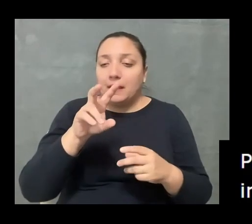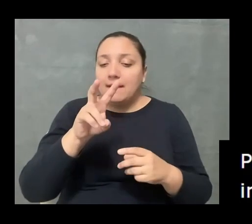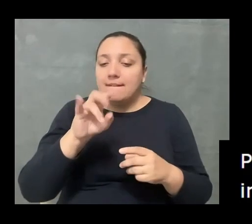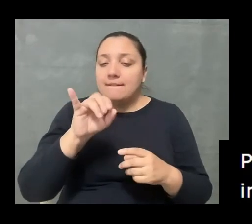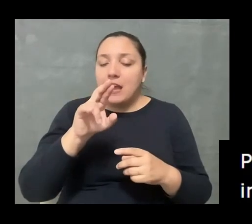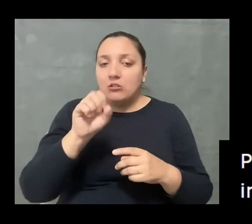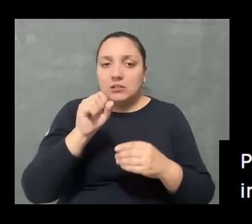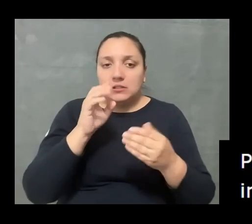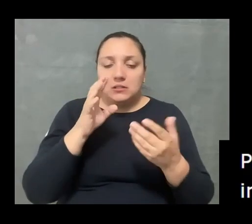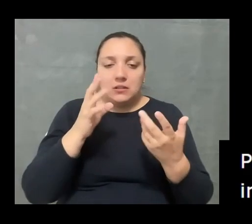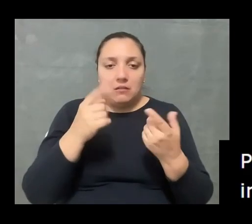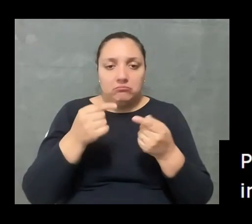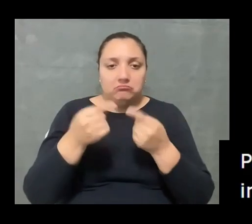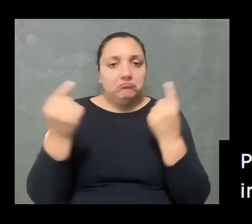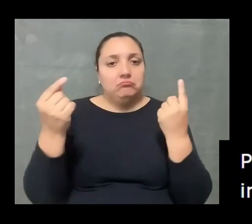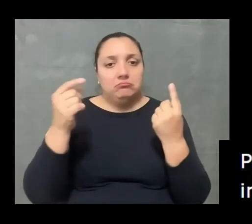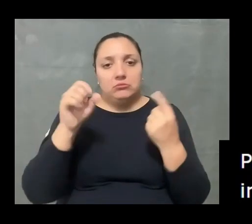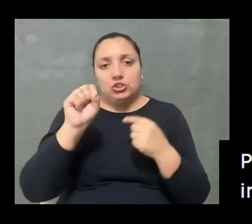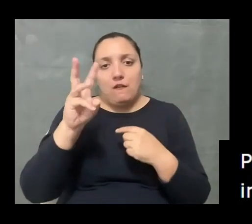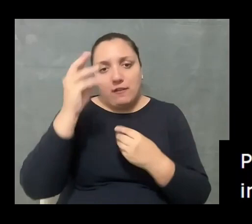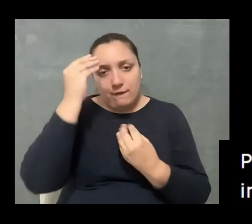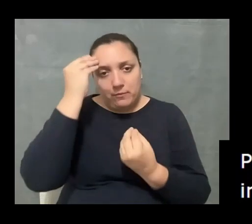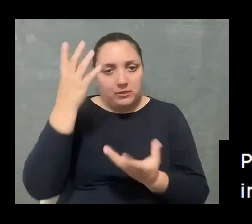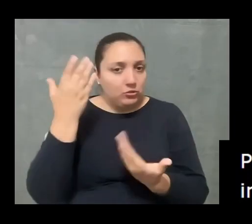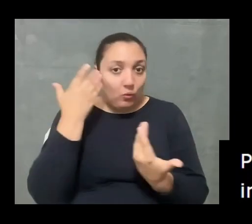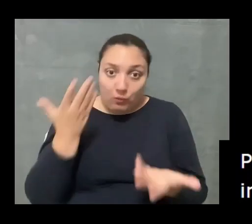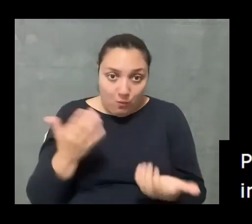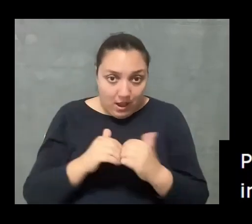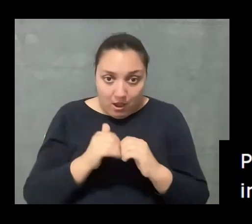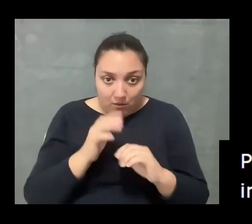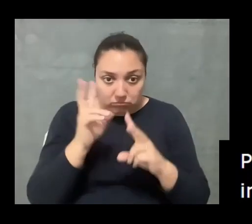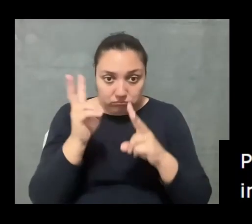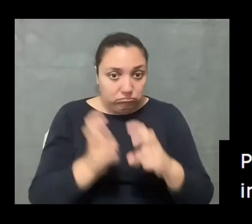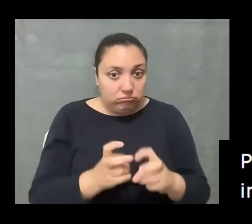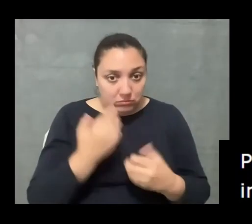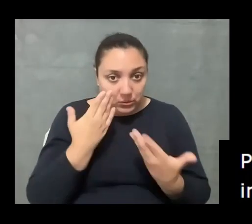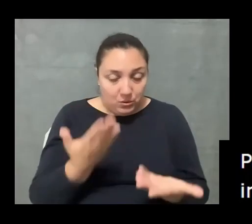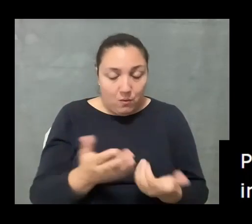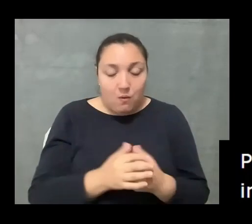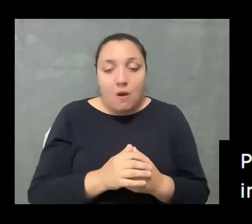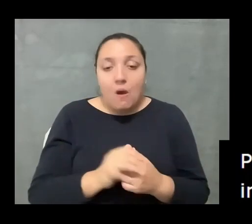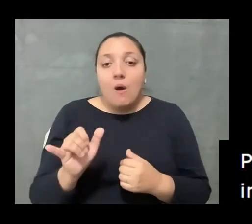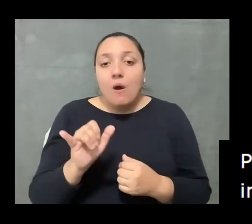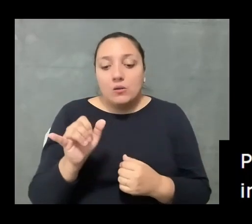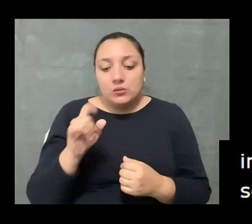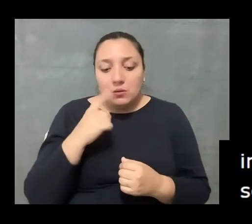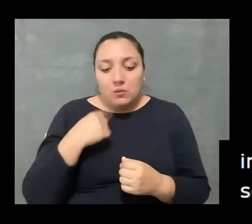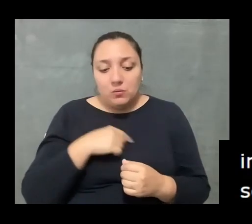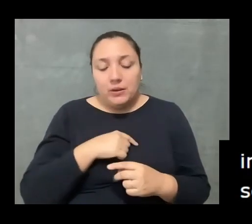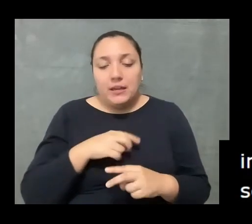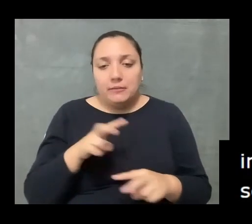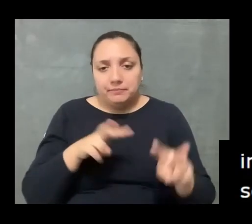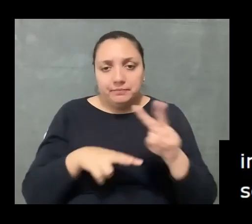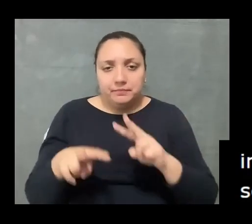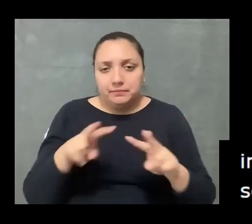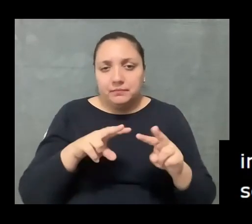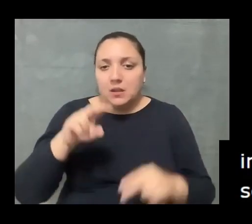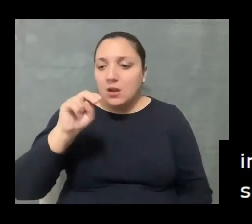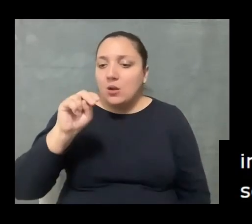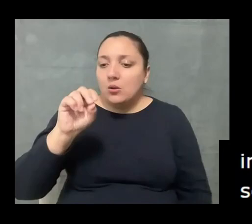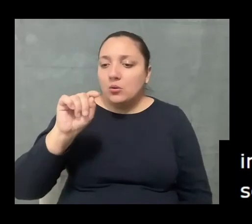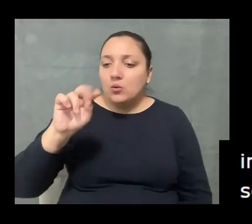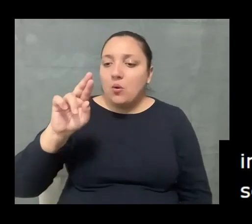working with organizations to review and test their materials. We have been looking at North Star for